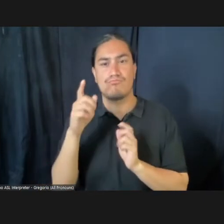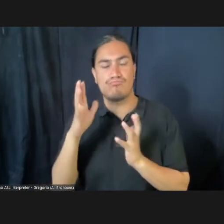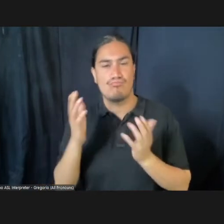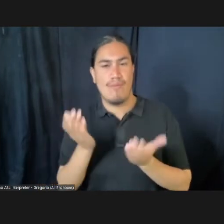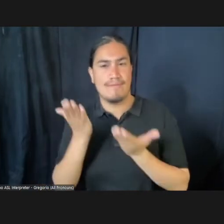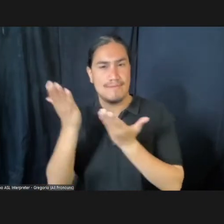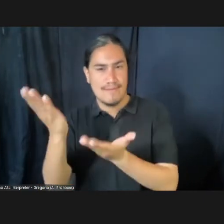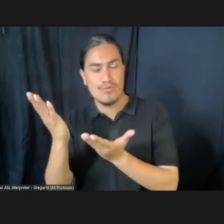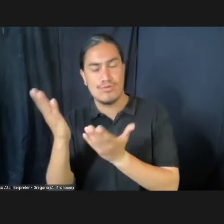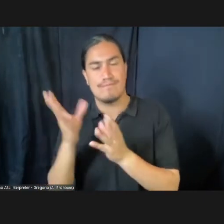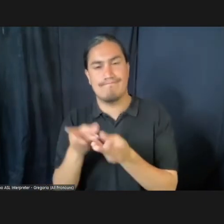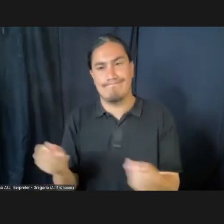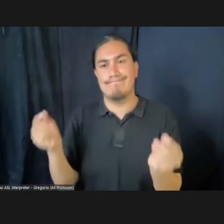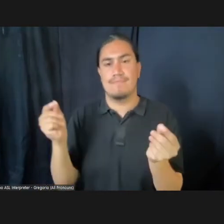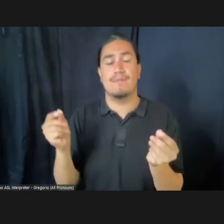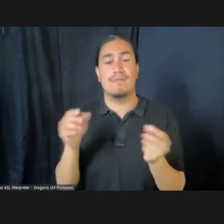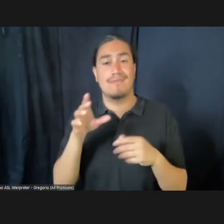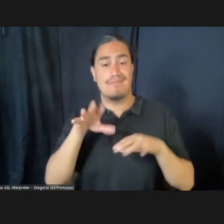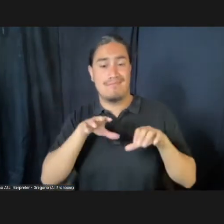allyship.